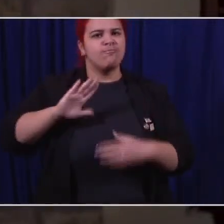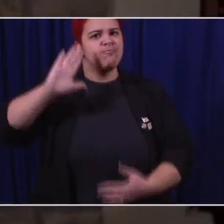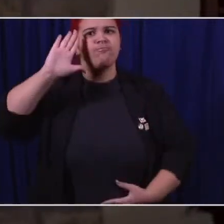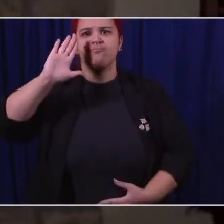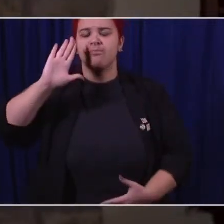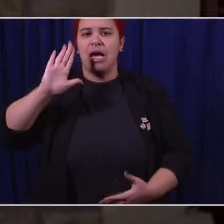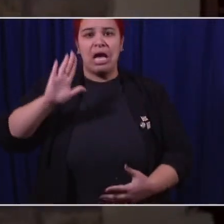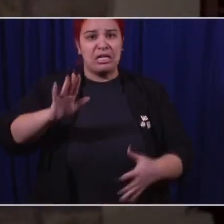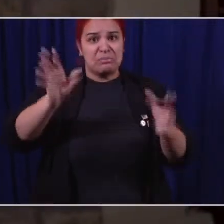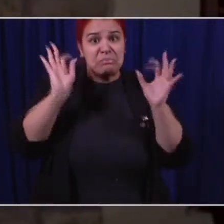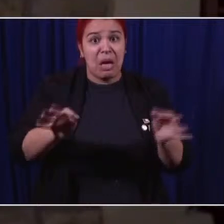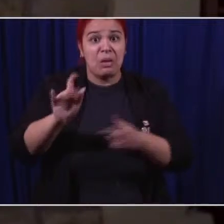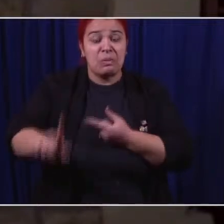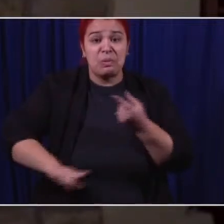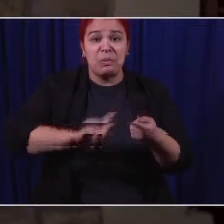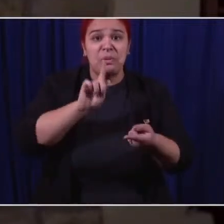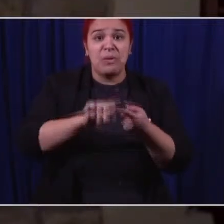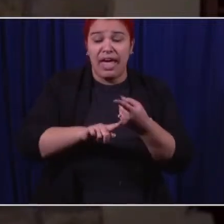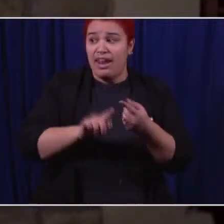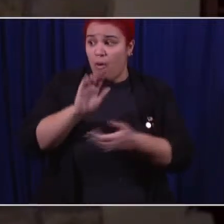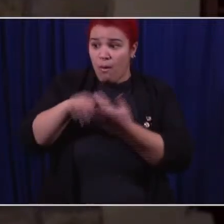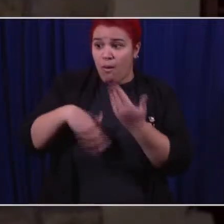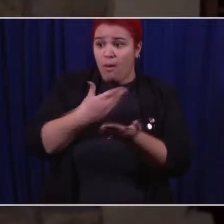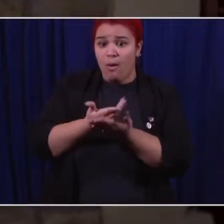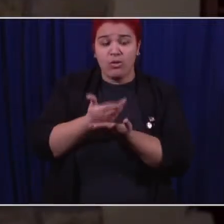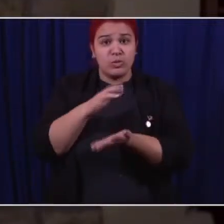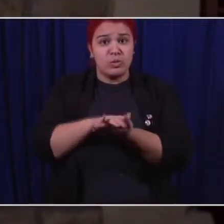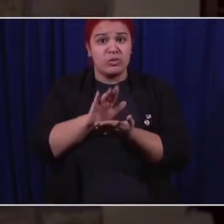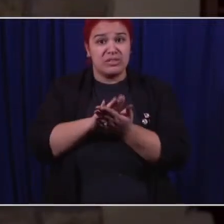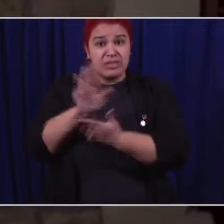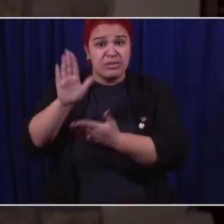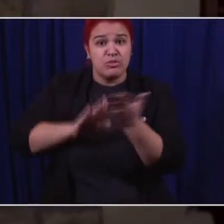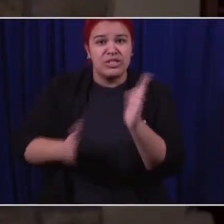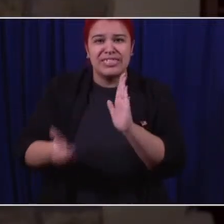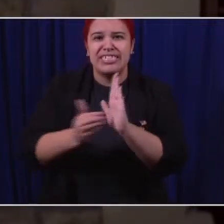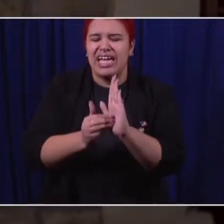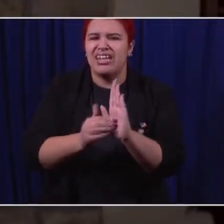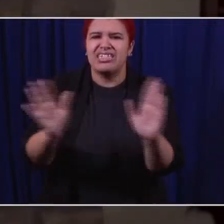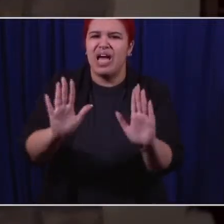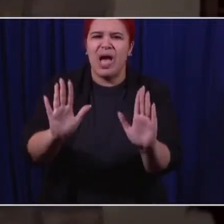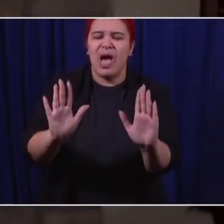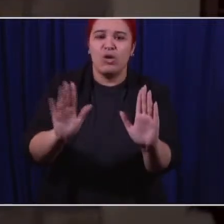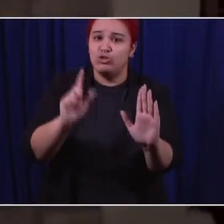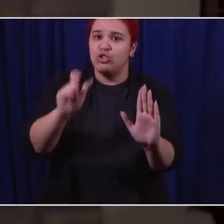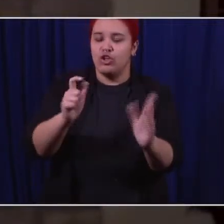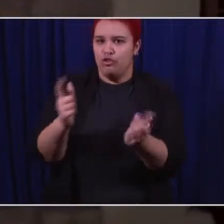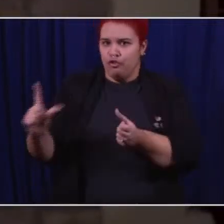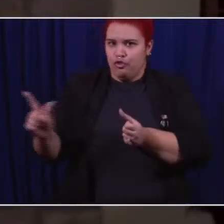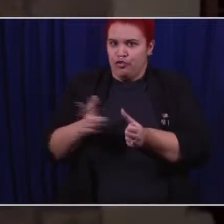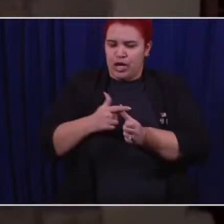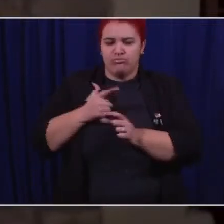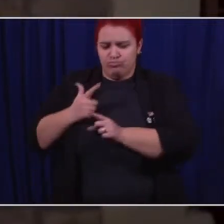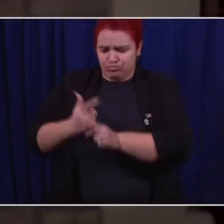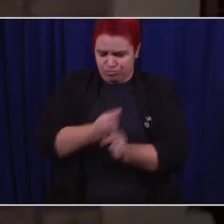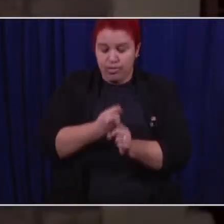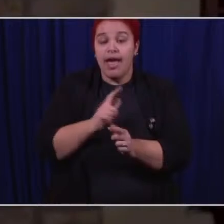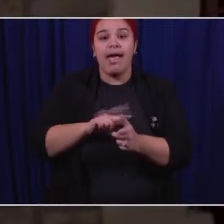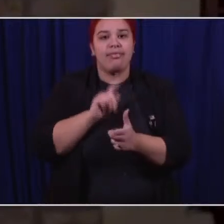towards all employees having their 2 vaccinations. I wanted to give you a chance to respond to that. Sure. You know,